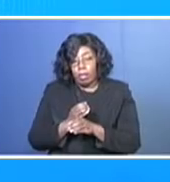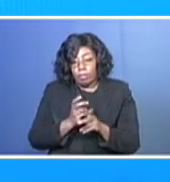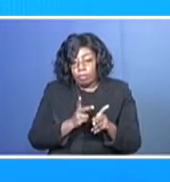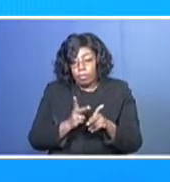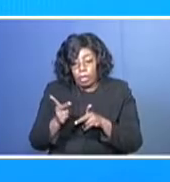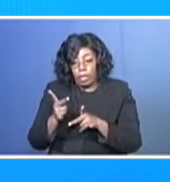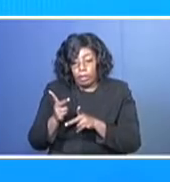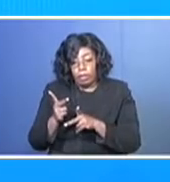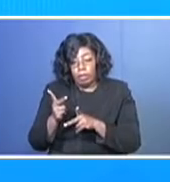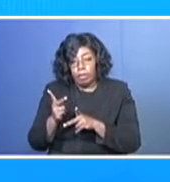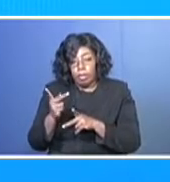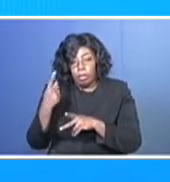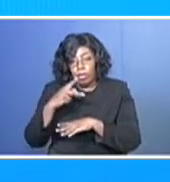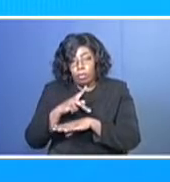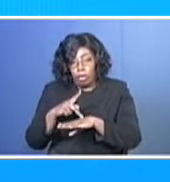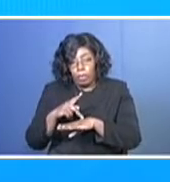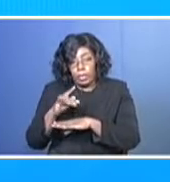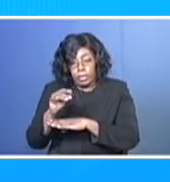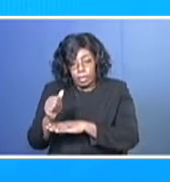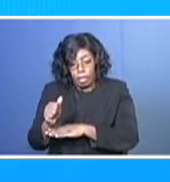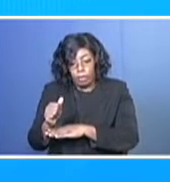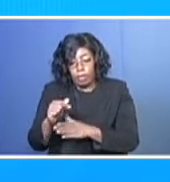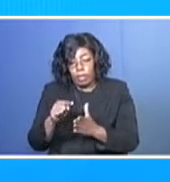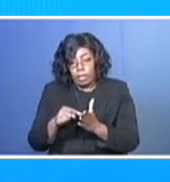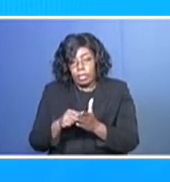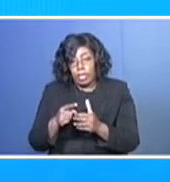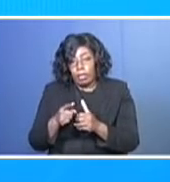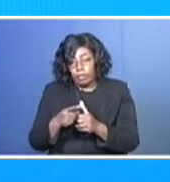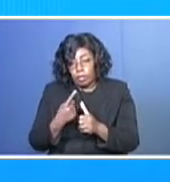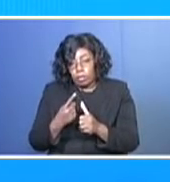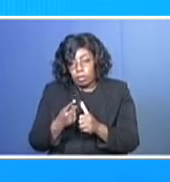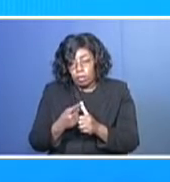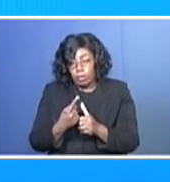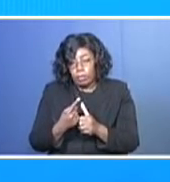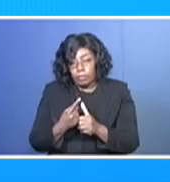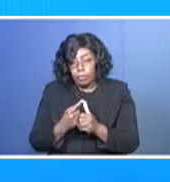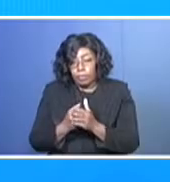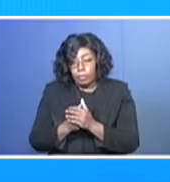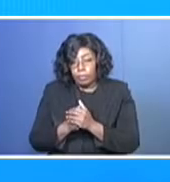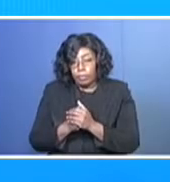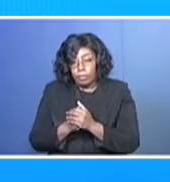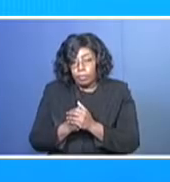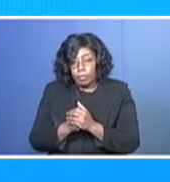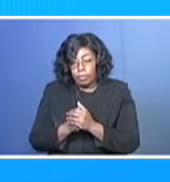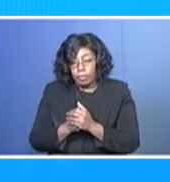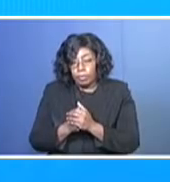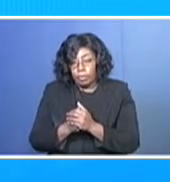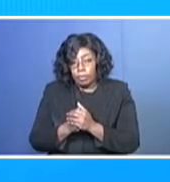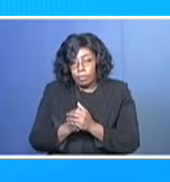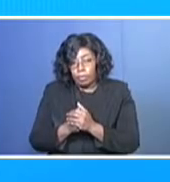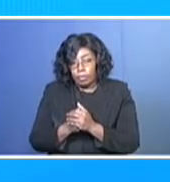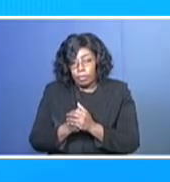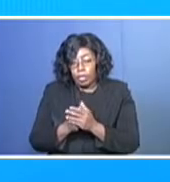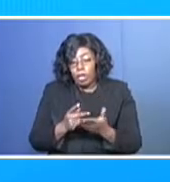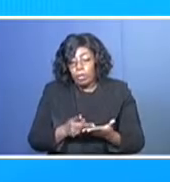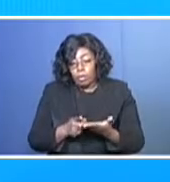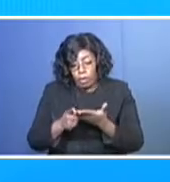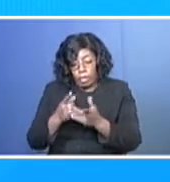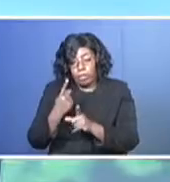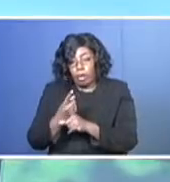a mandate. And this is our first step in providing proper food security through